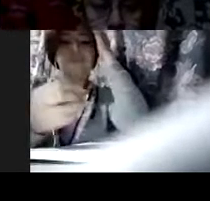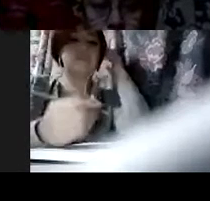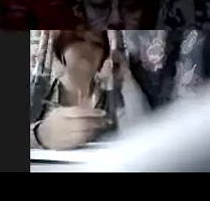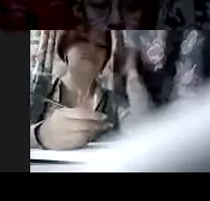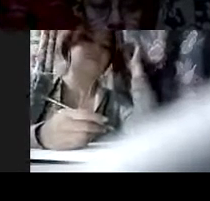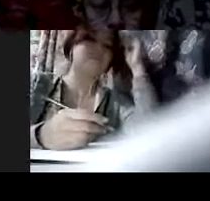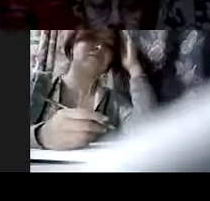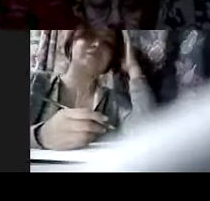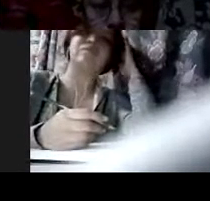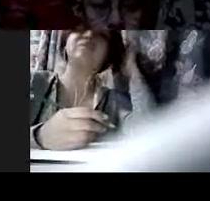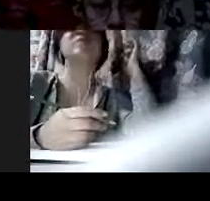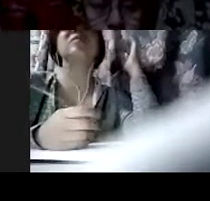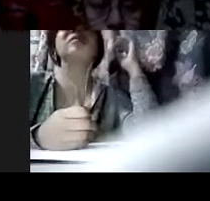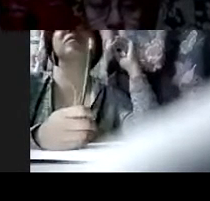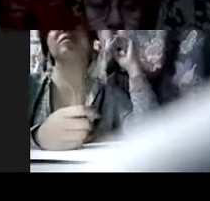Only rest.